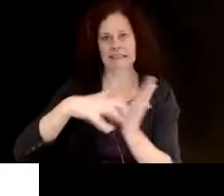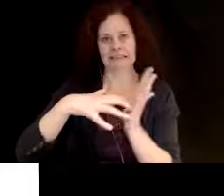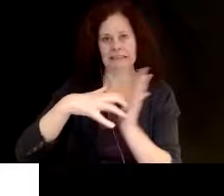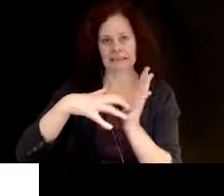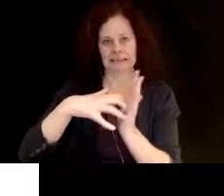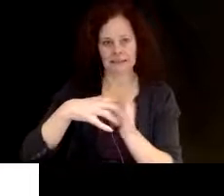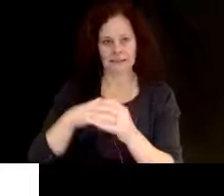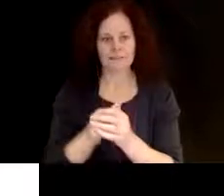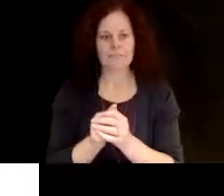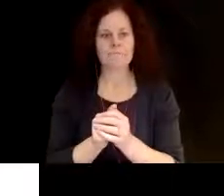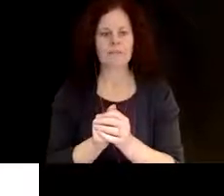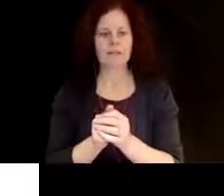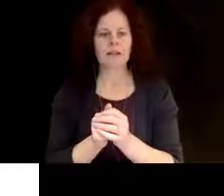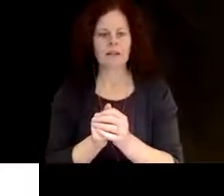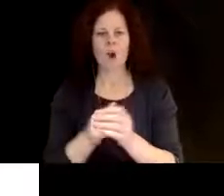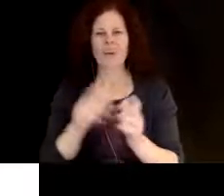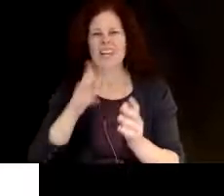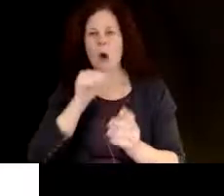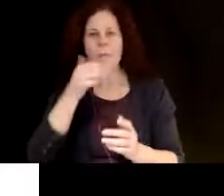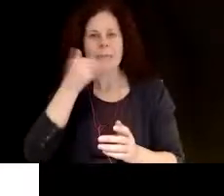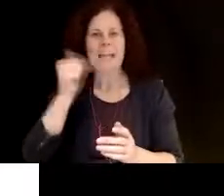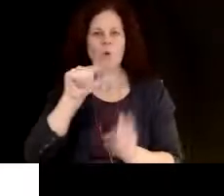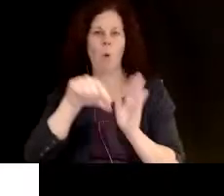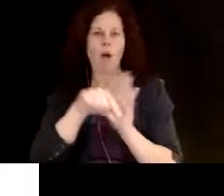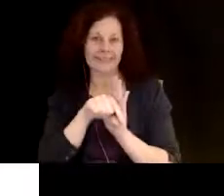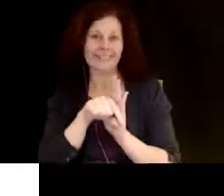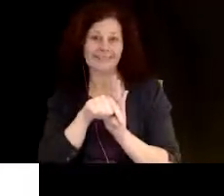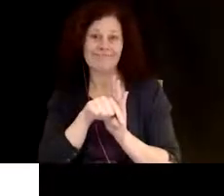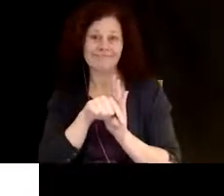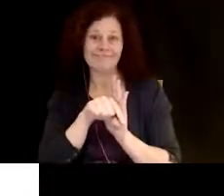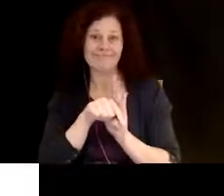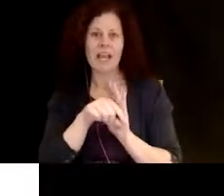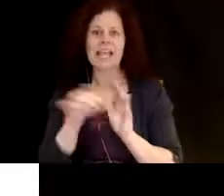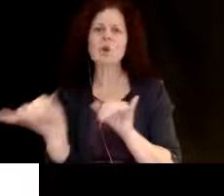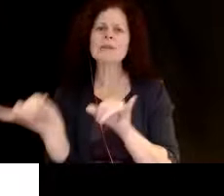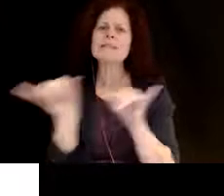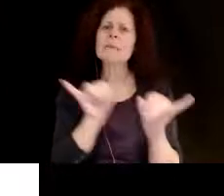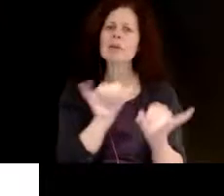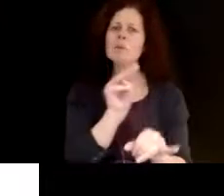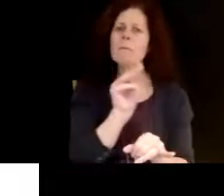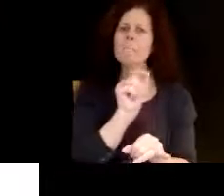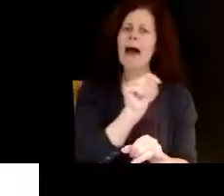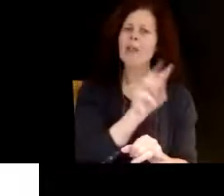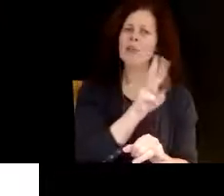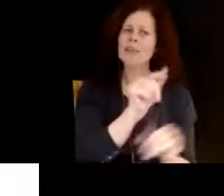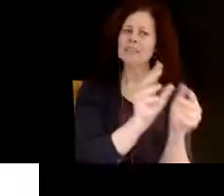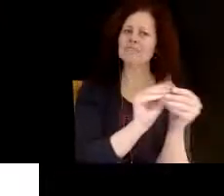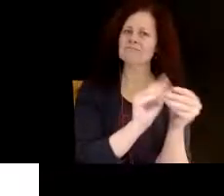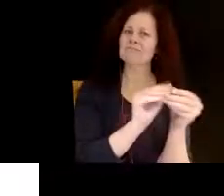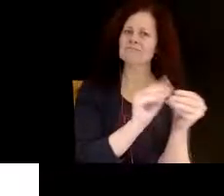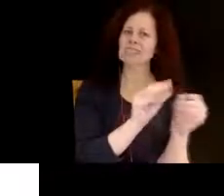similar results between what we found and what Matthew shared earlier. Now, why does this